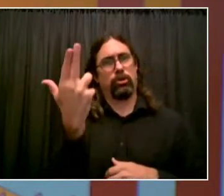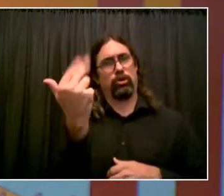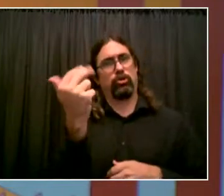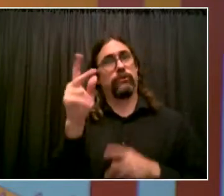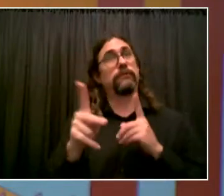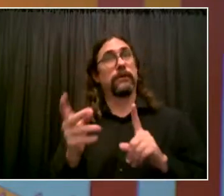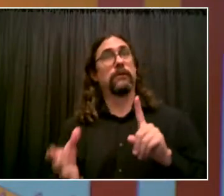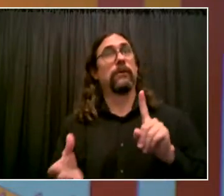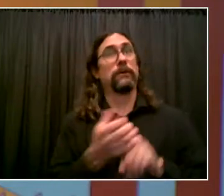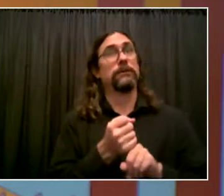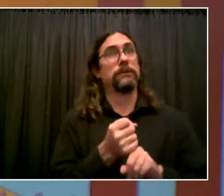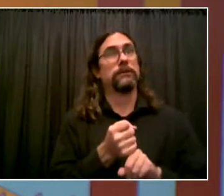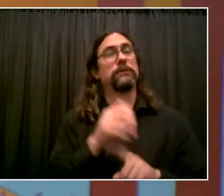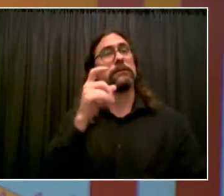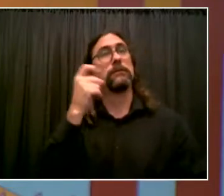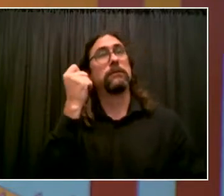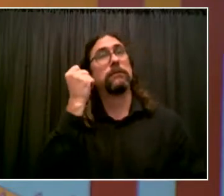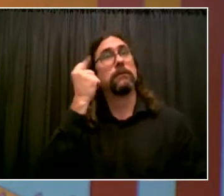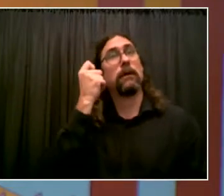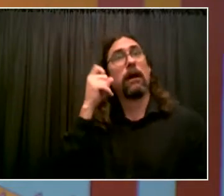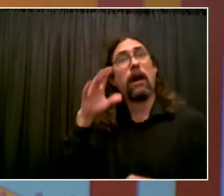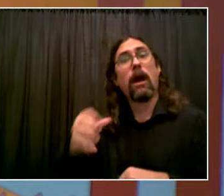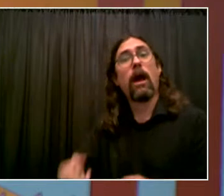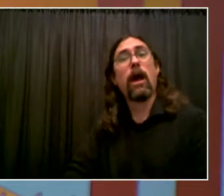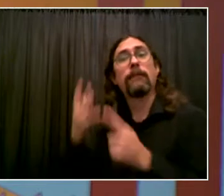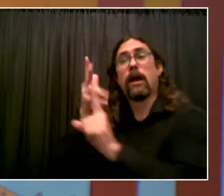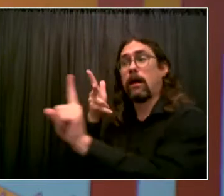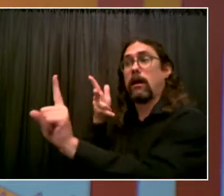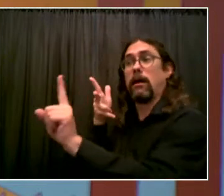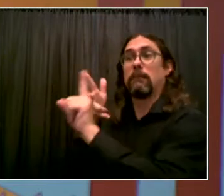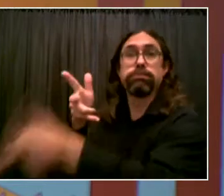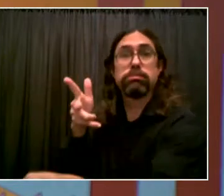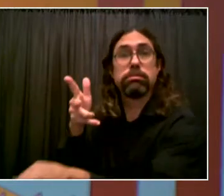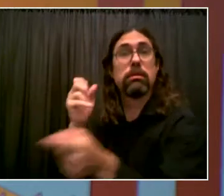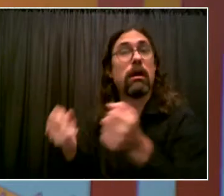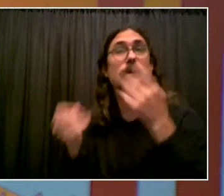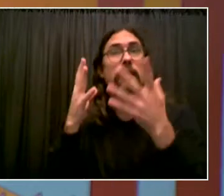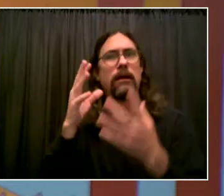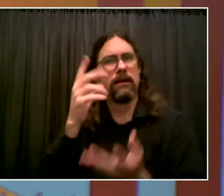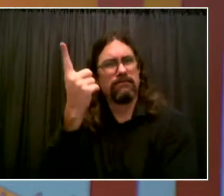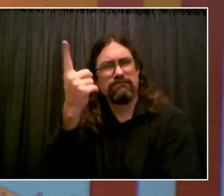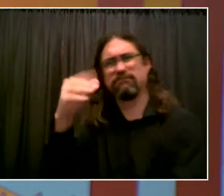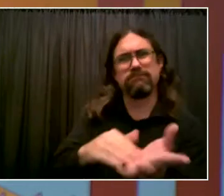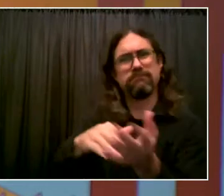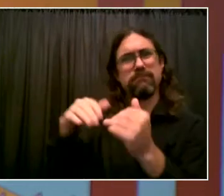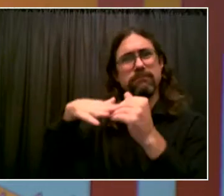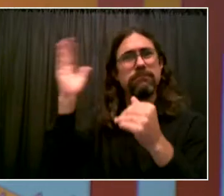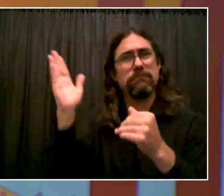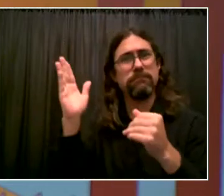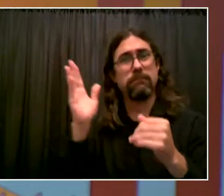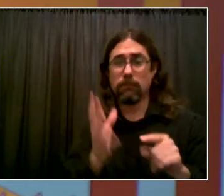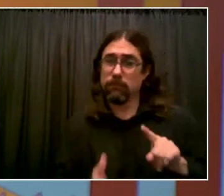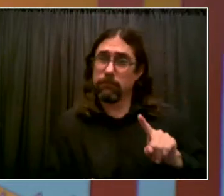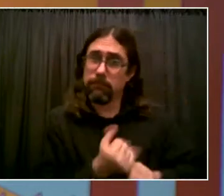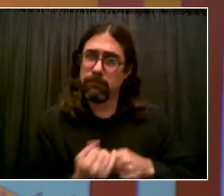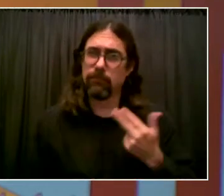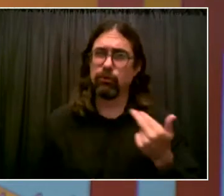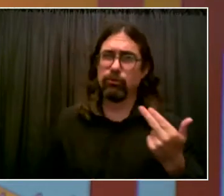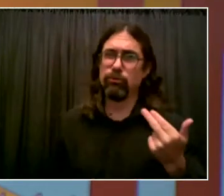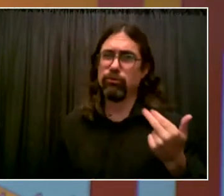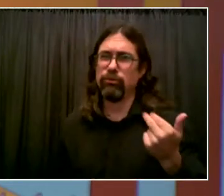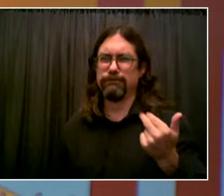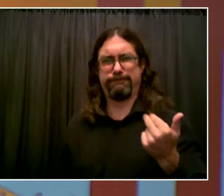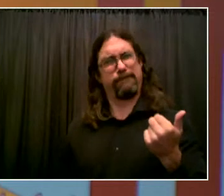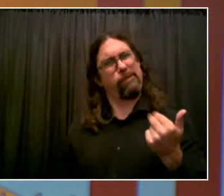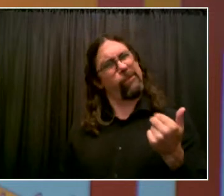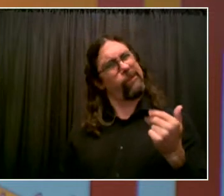respectively. In terms of Vision Zero, you've said that the state and feds need to do more to help implement it. But what about your own police